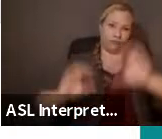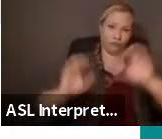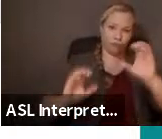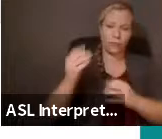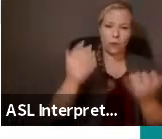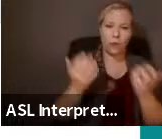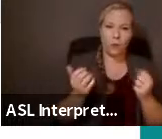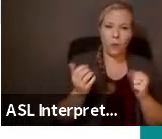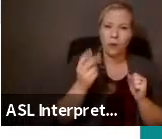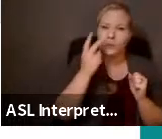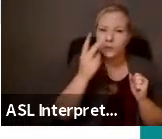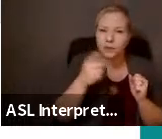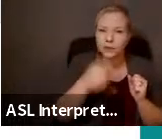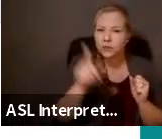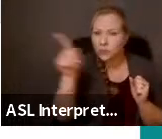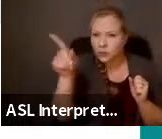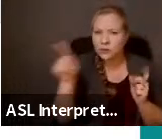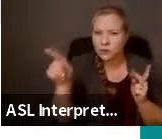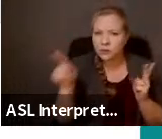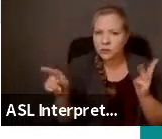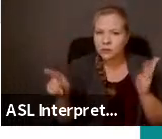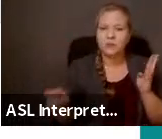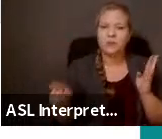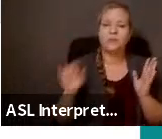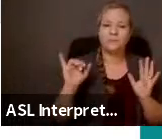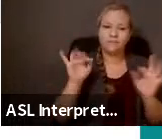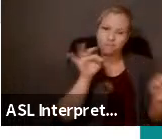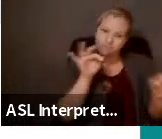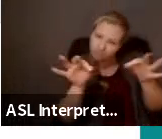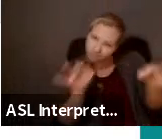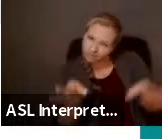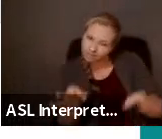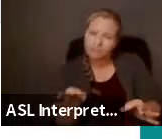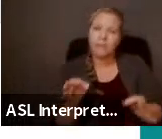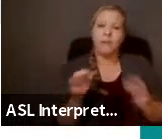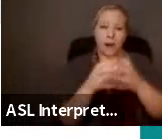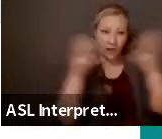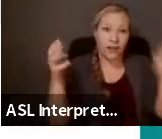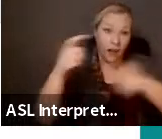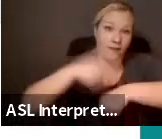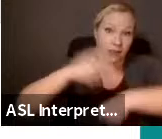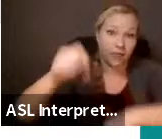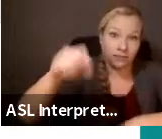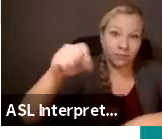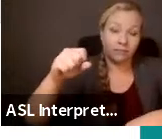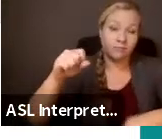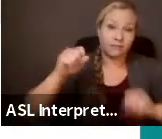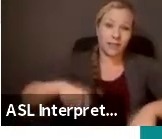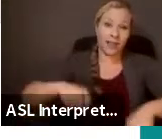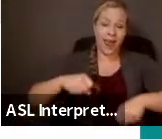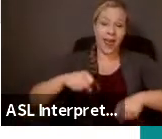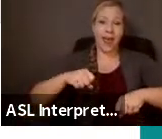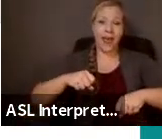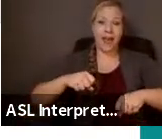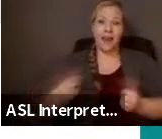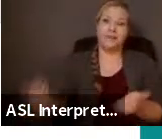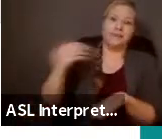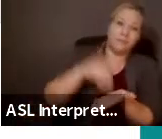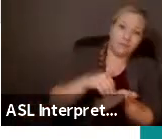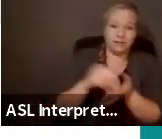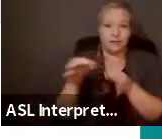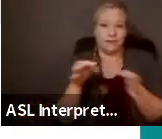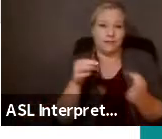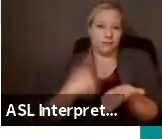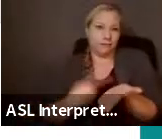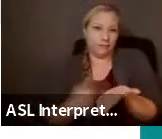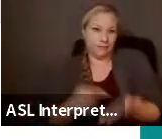and we have a lot of time to go back and discuss them. So Derek, why don't you dive in here and with